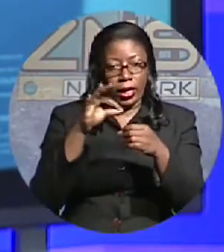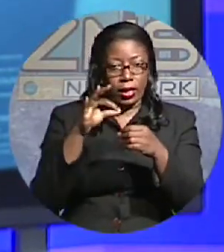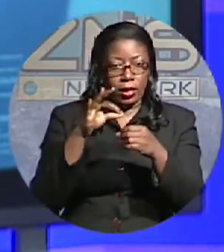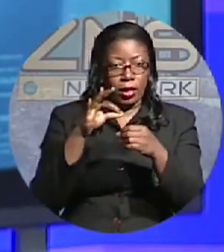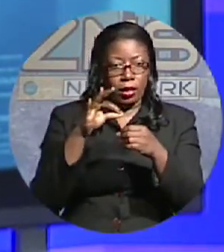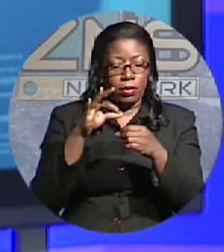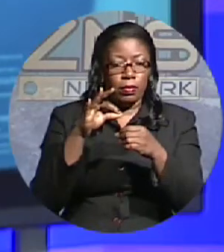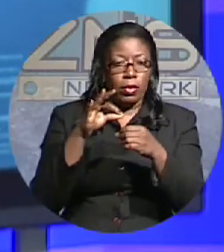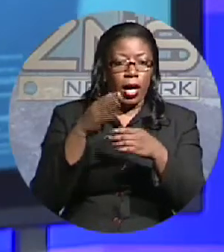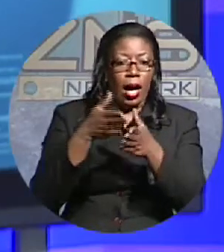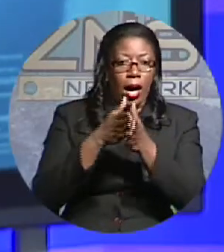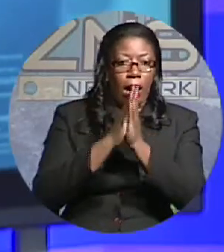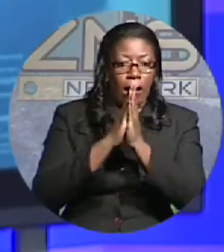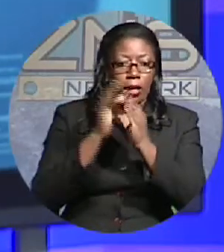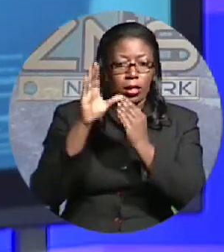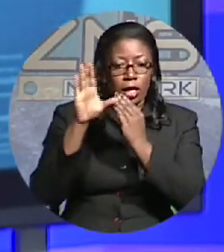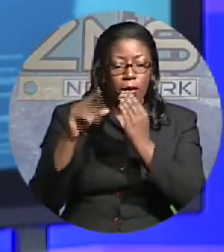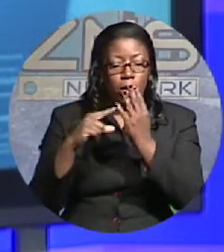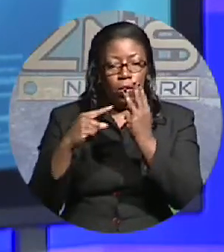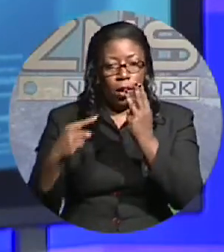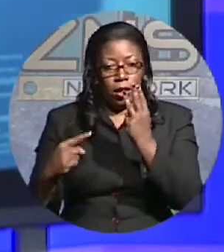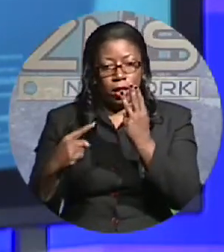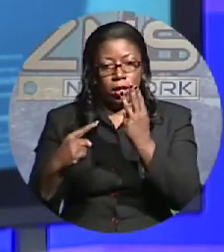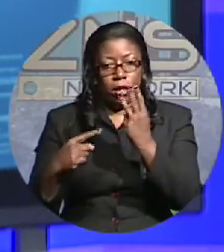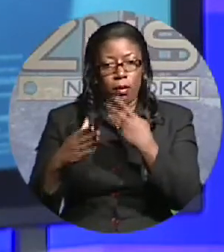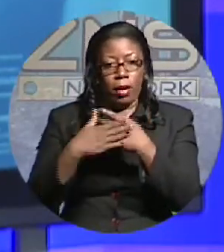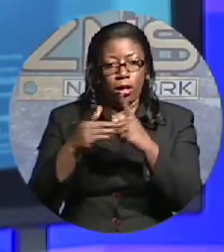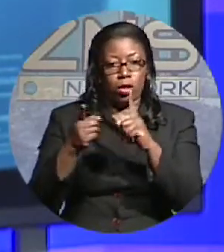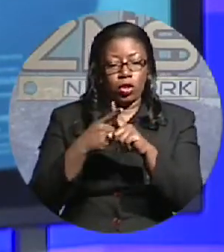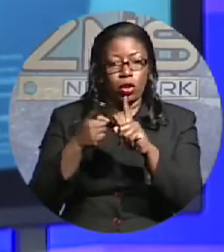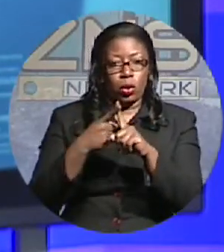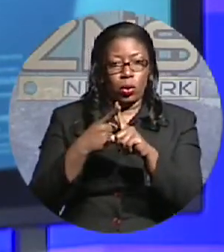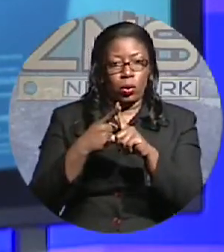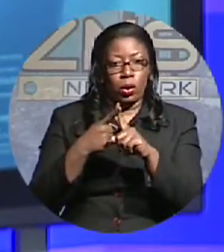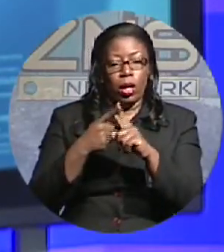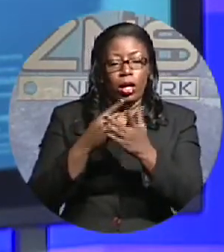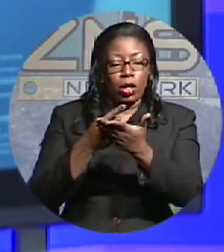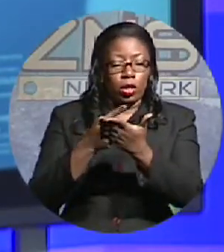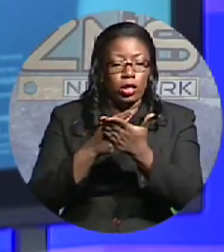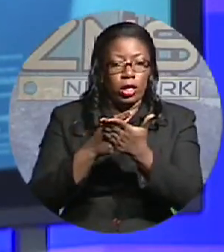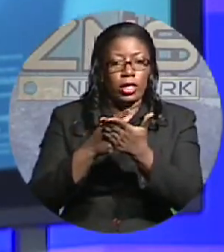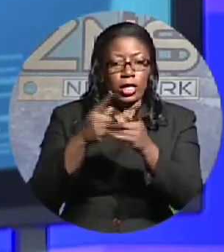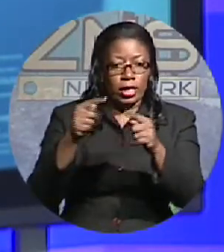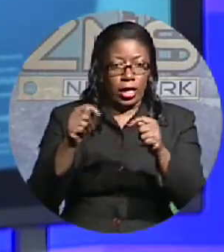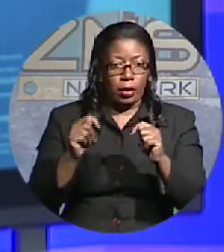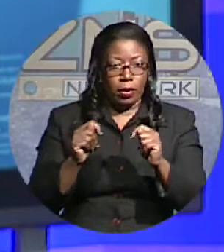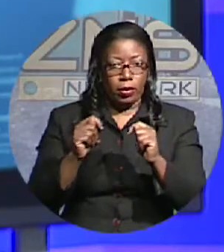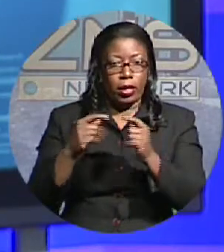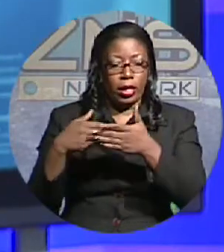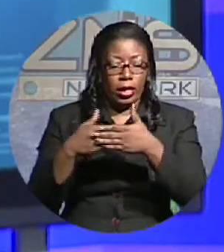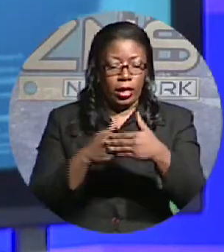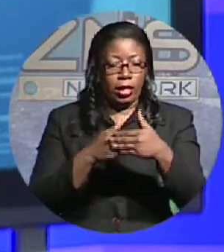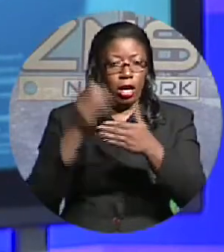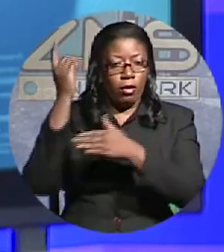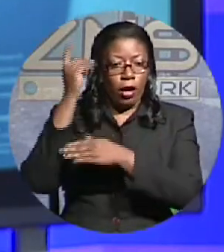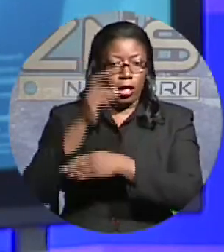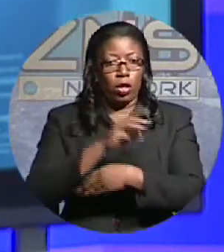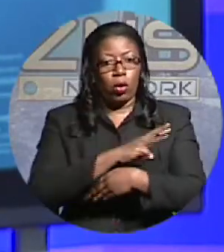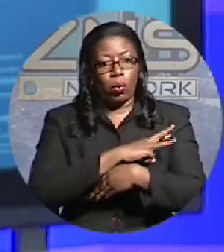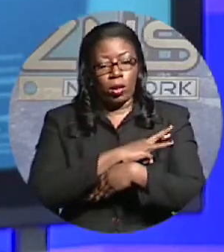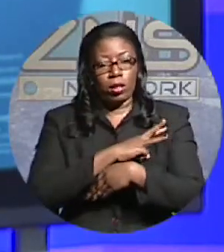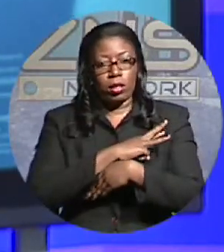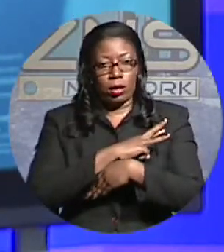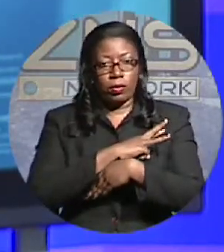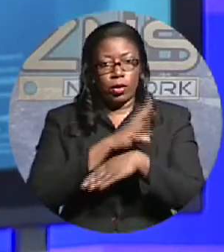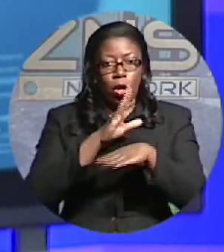administration asked Cable and Wireless to return to the negotiating table. We asked lead negotiator Franklin Wilson about the